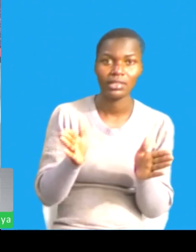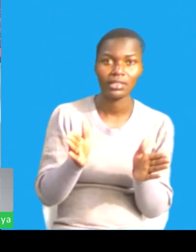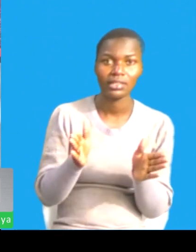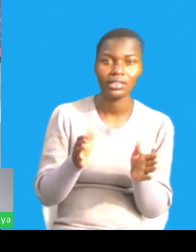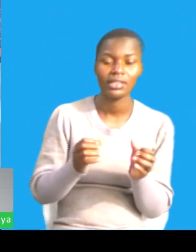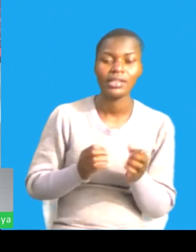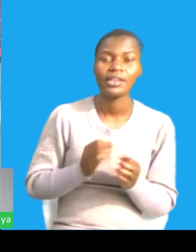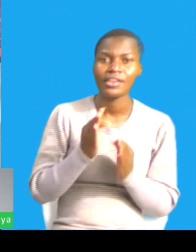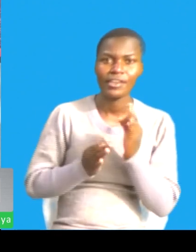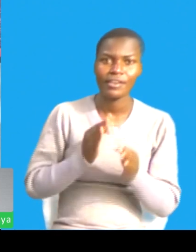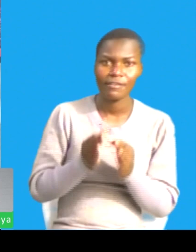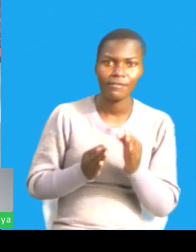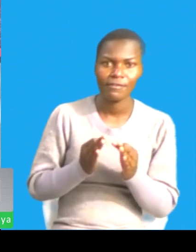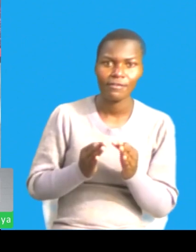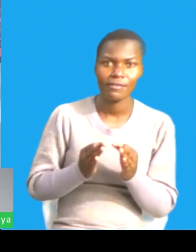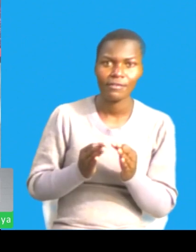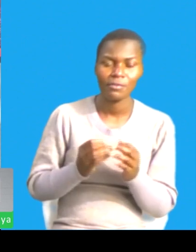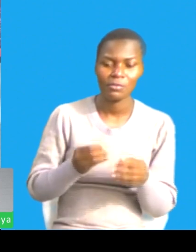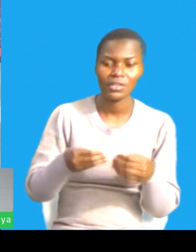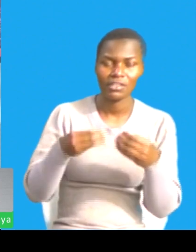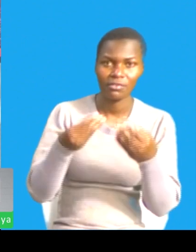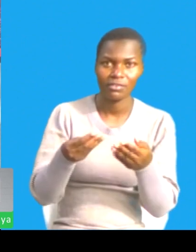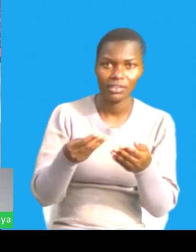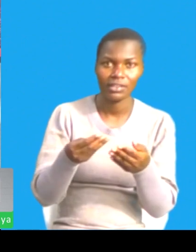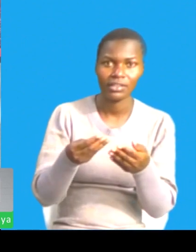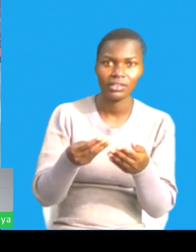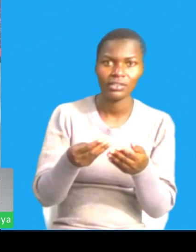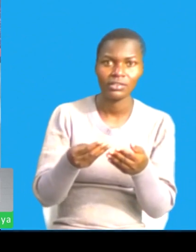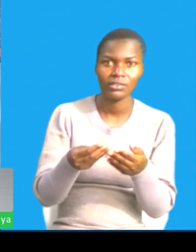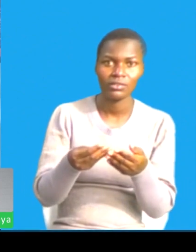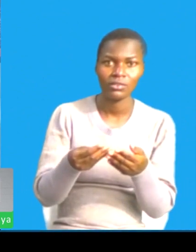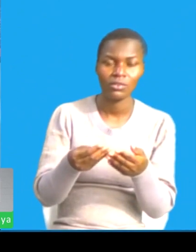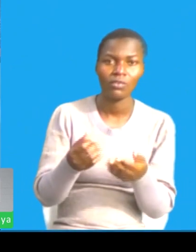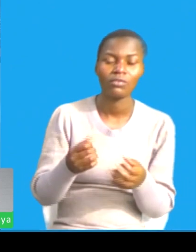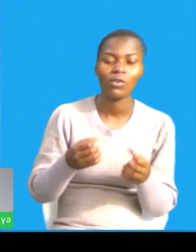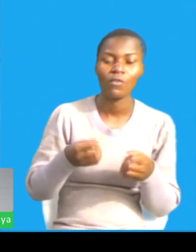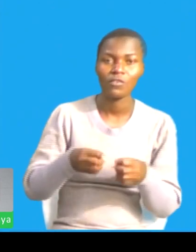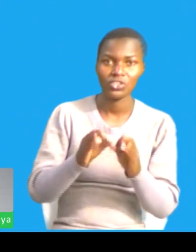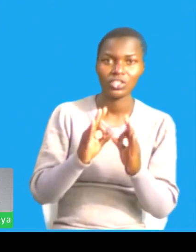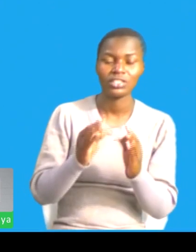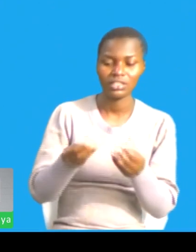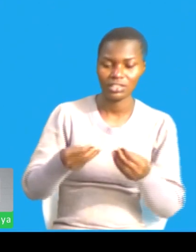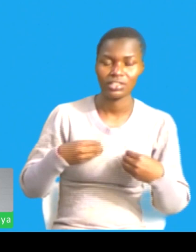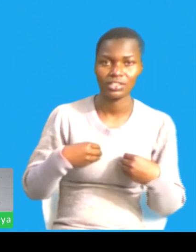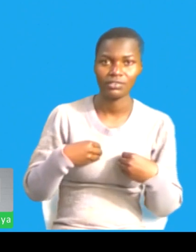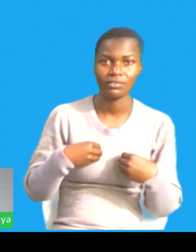petition ingewekwa pale, ndio tukue officially tumereceive zile vitu anasema anataka. Of course kuna mambo ya